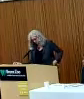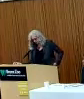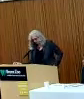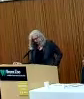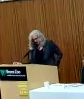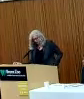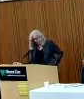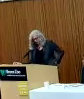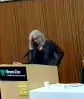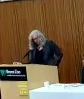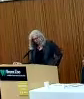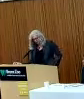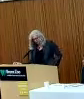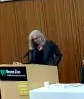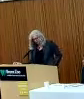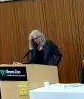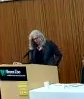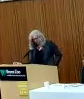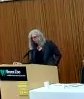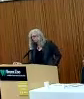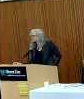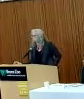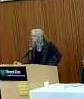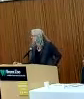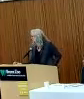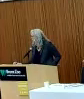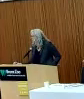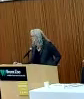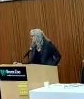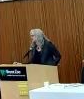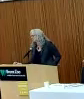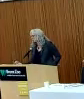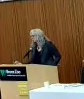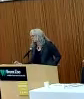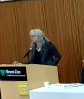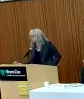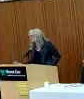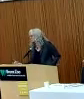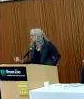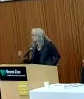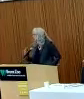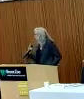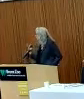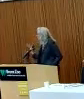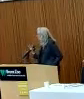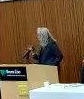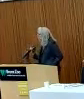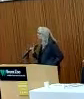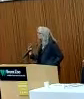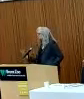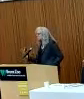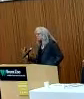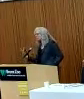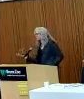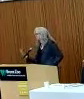agencies um we do a lot of education and Outreach you know across the state to make sure that homeowners both know what their rights